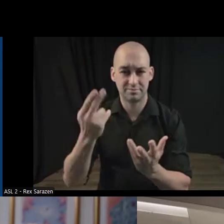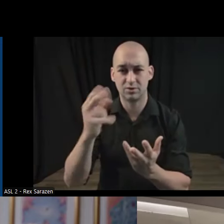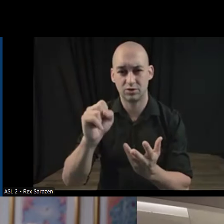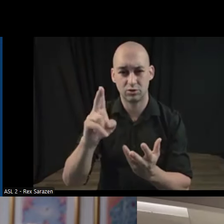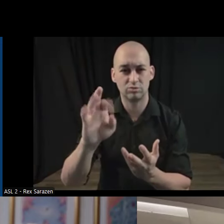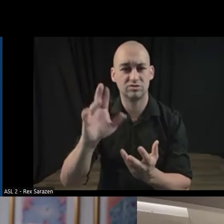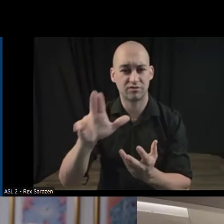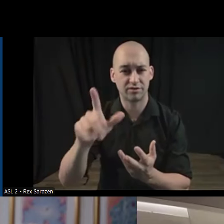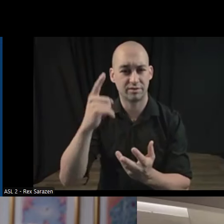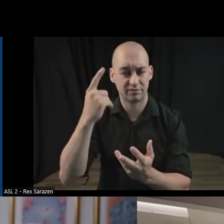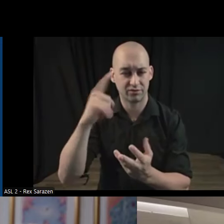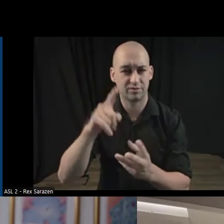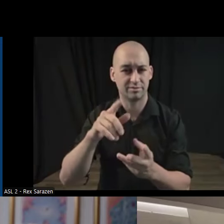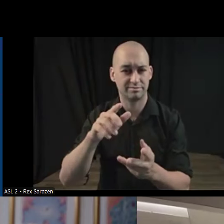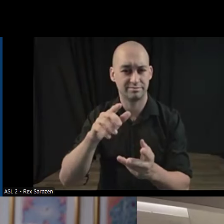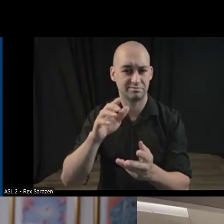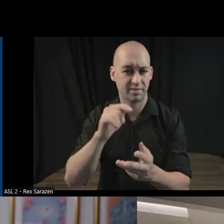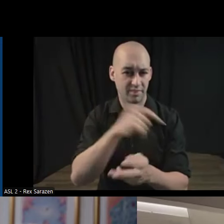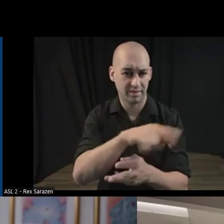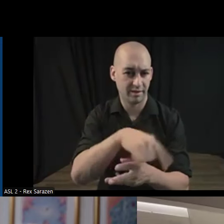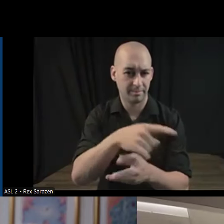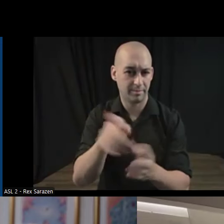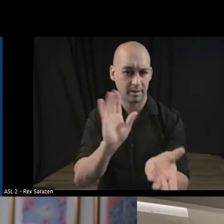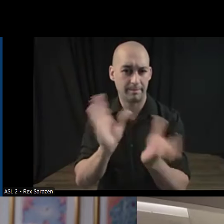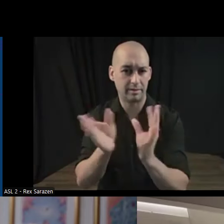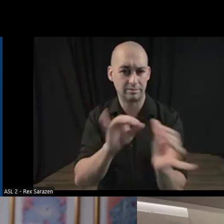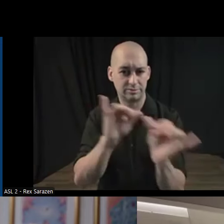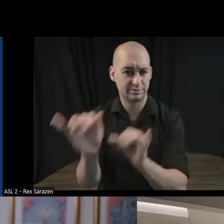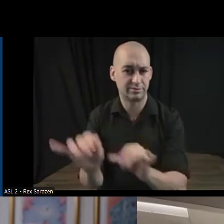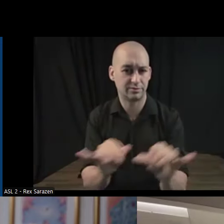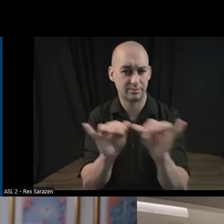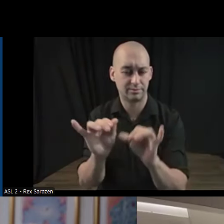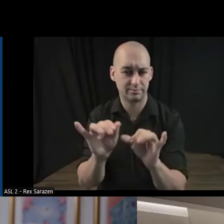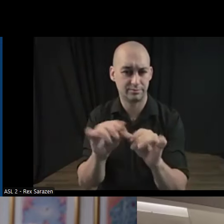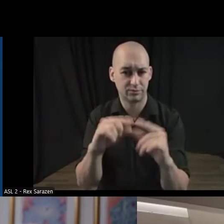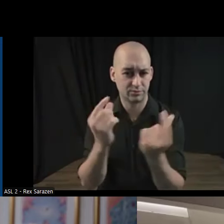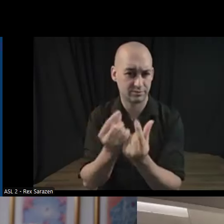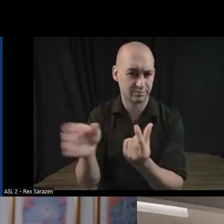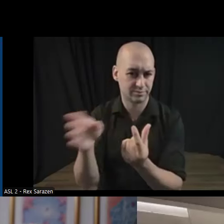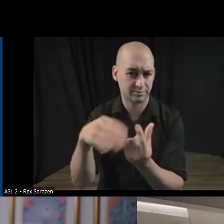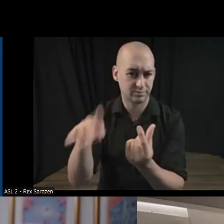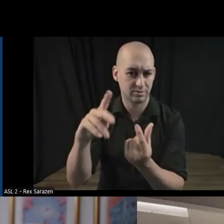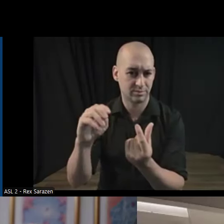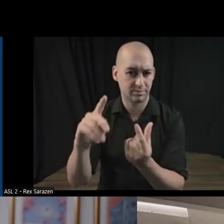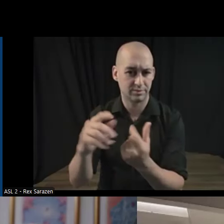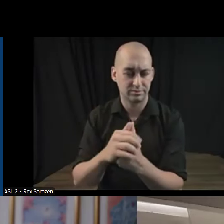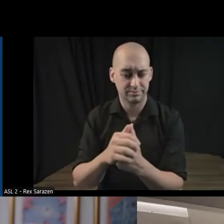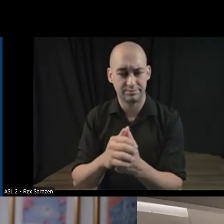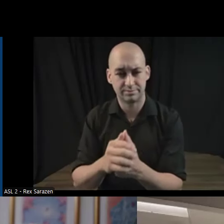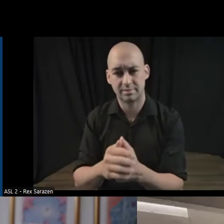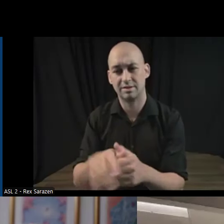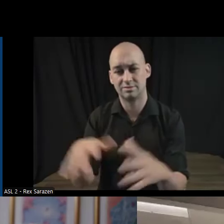think when it comes to this work, it's very complicated to identify these changes. And I think it's the